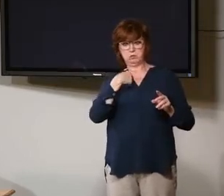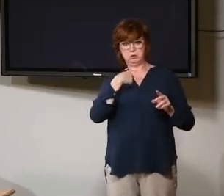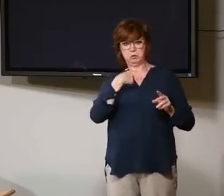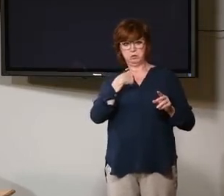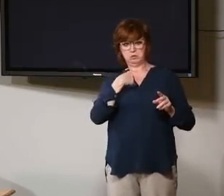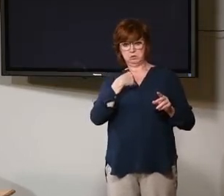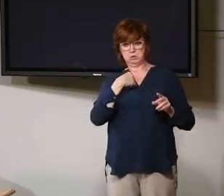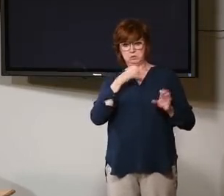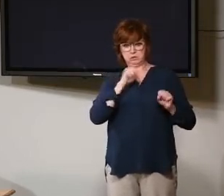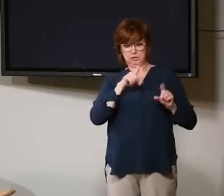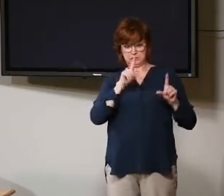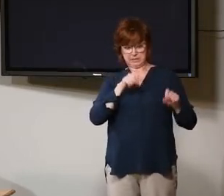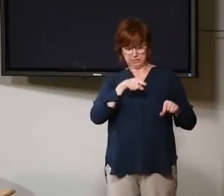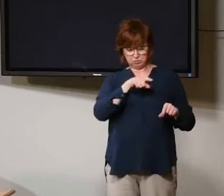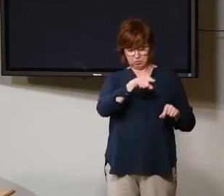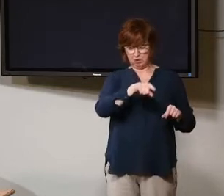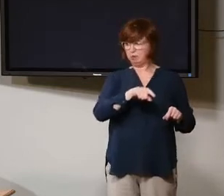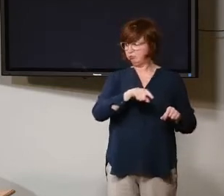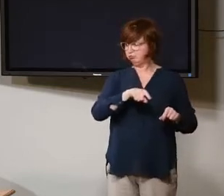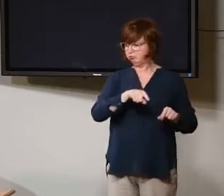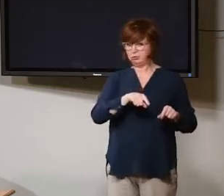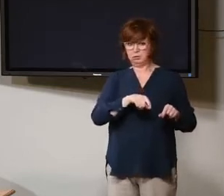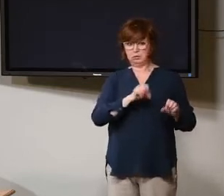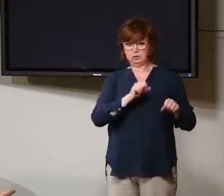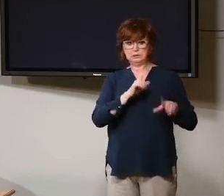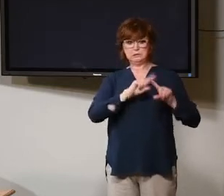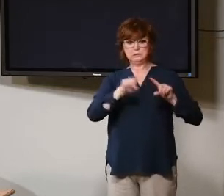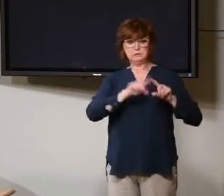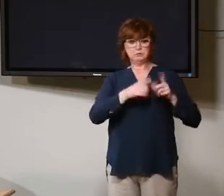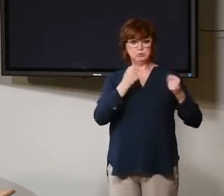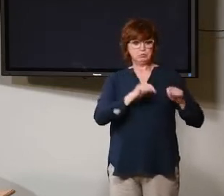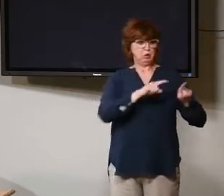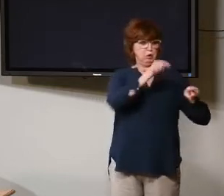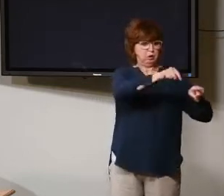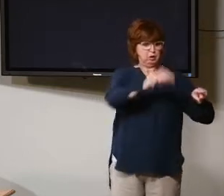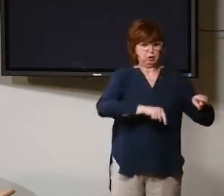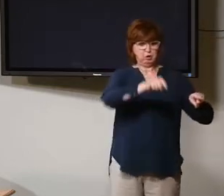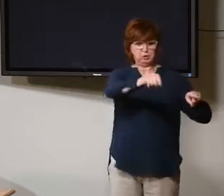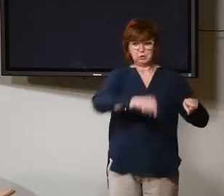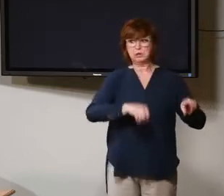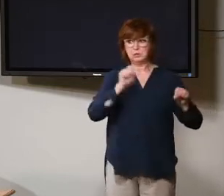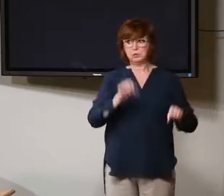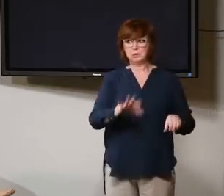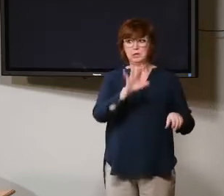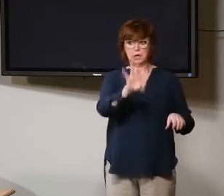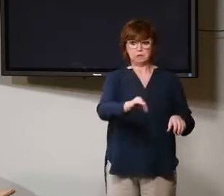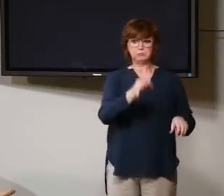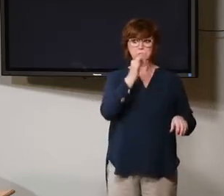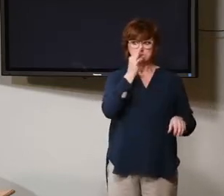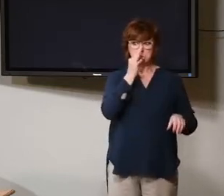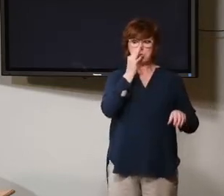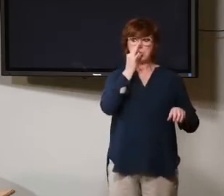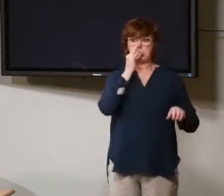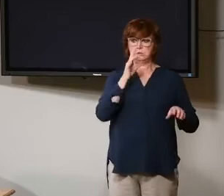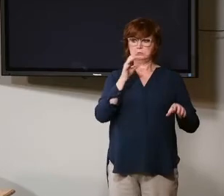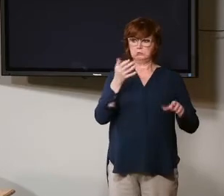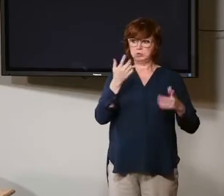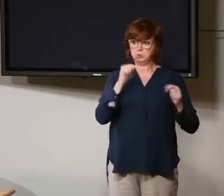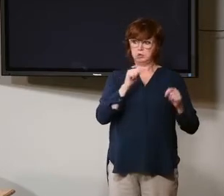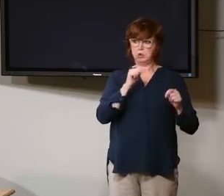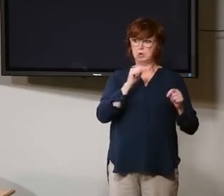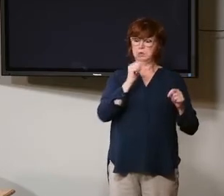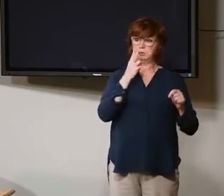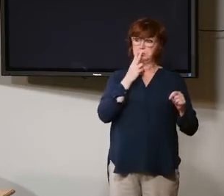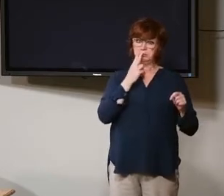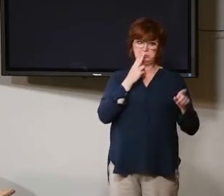opportunity to test products, to touch and test products, and to actually put them in your mouth and others. So we've just included that in. This is